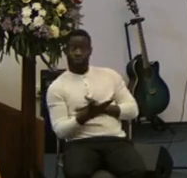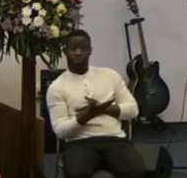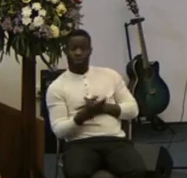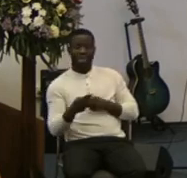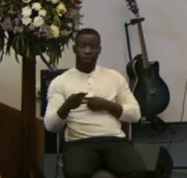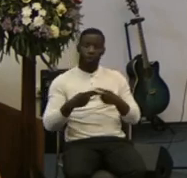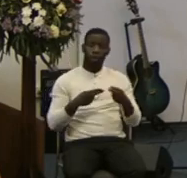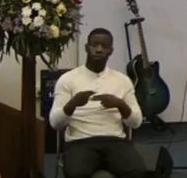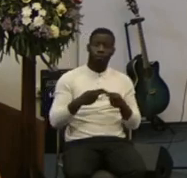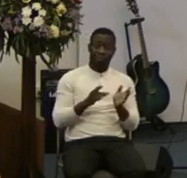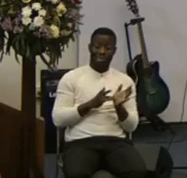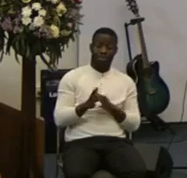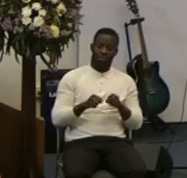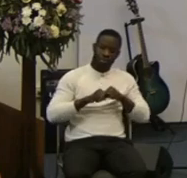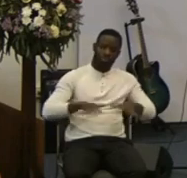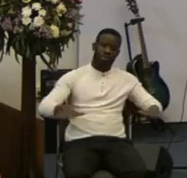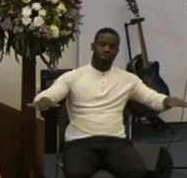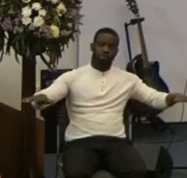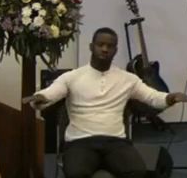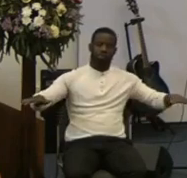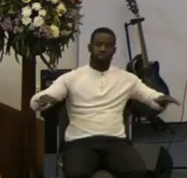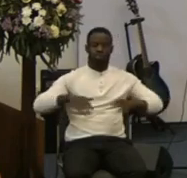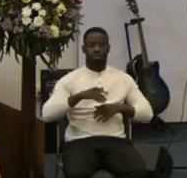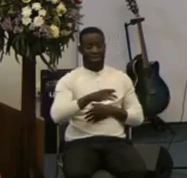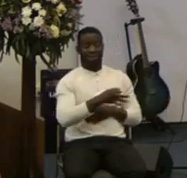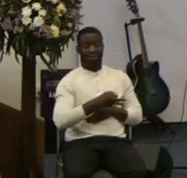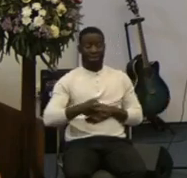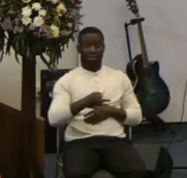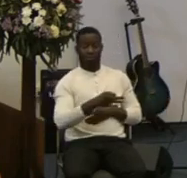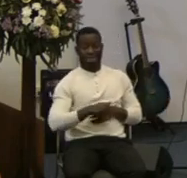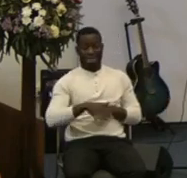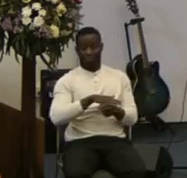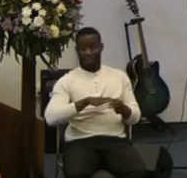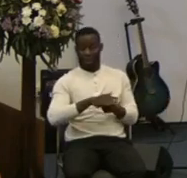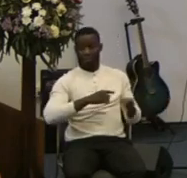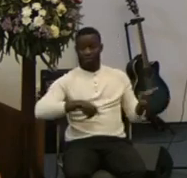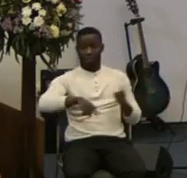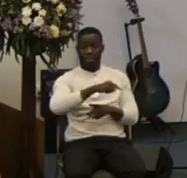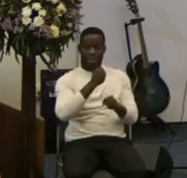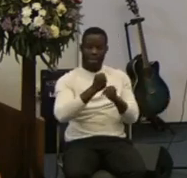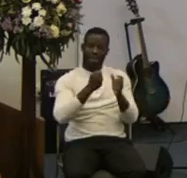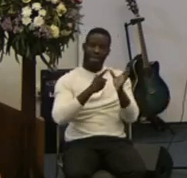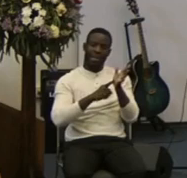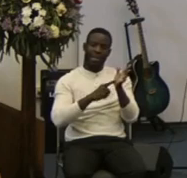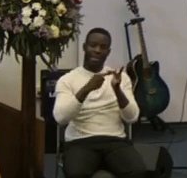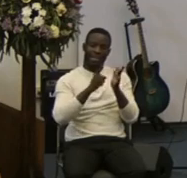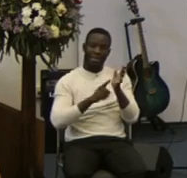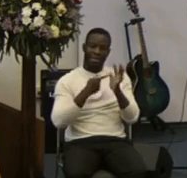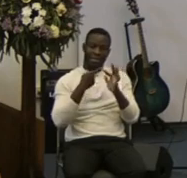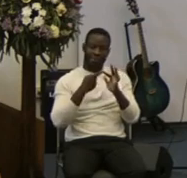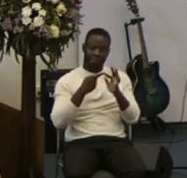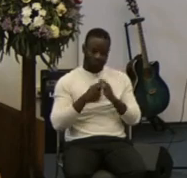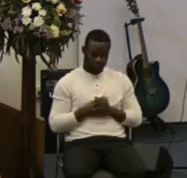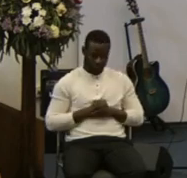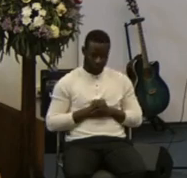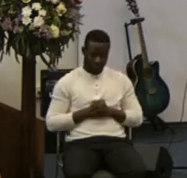News about him spread quickly over the whole region of Galilee. I am